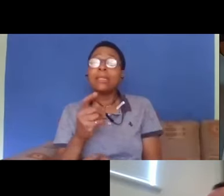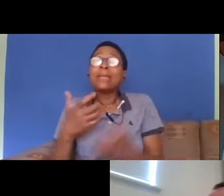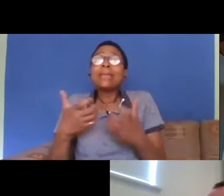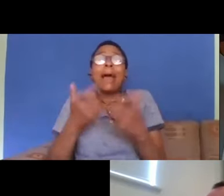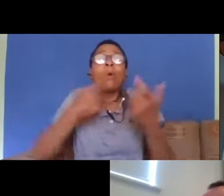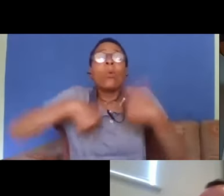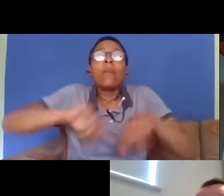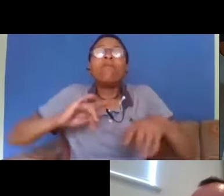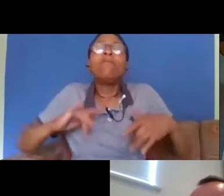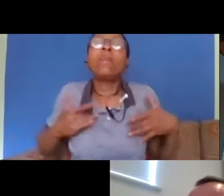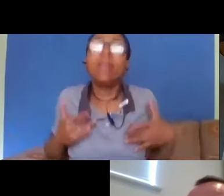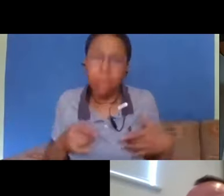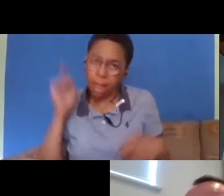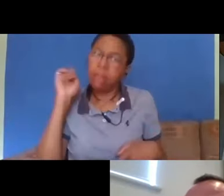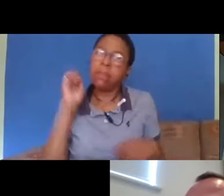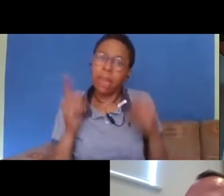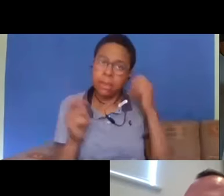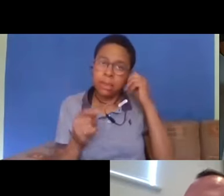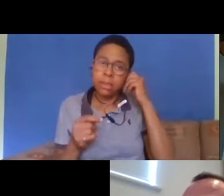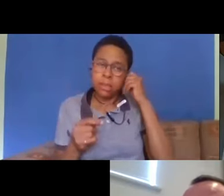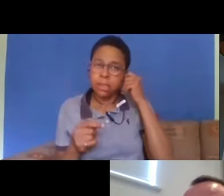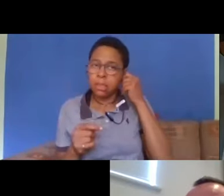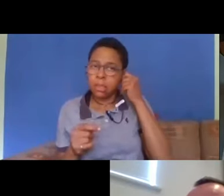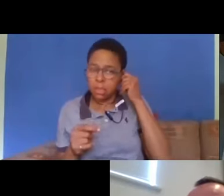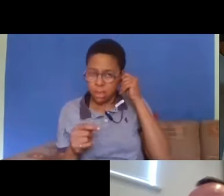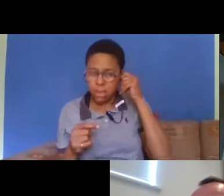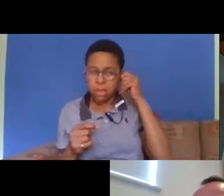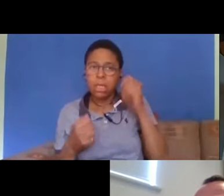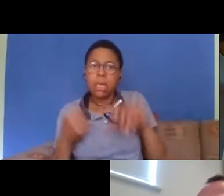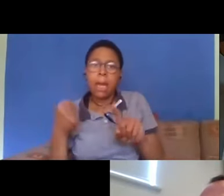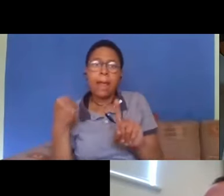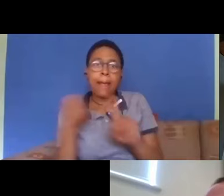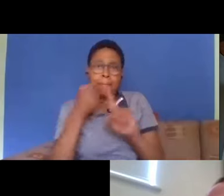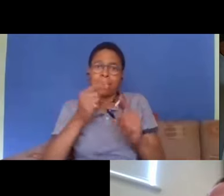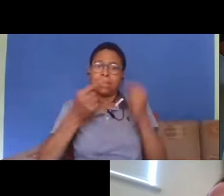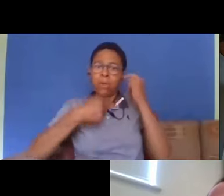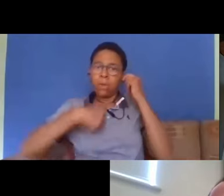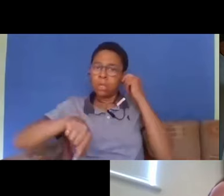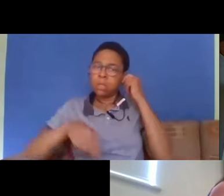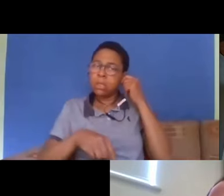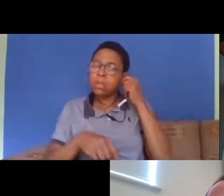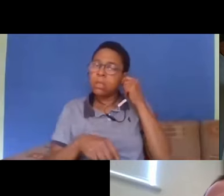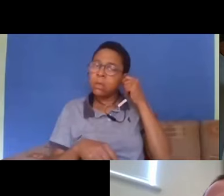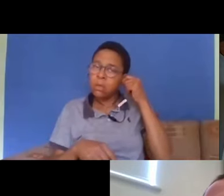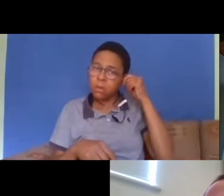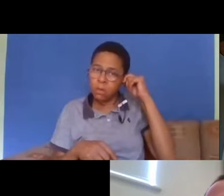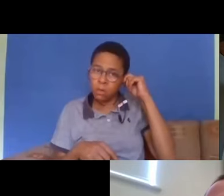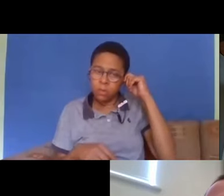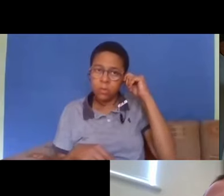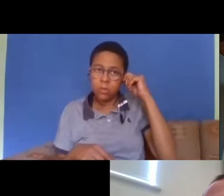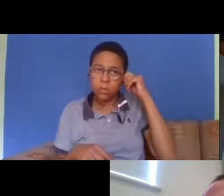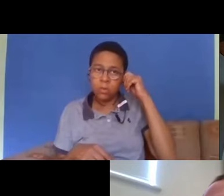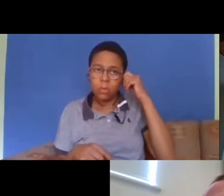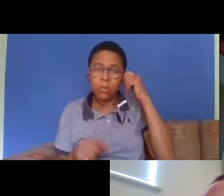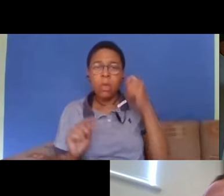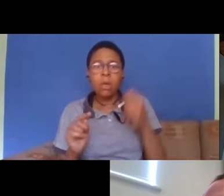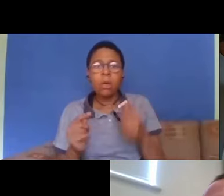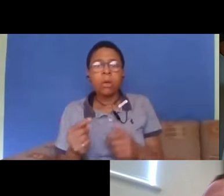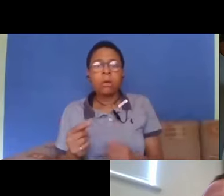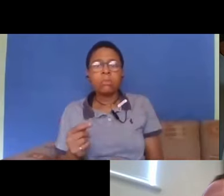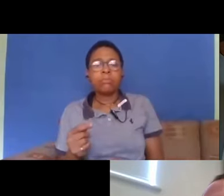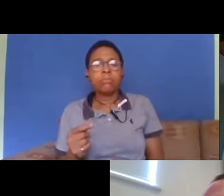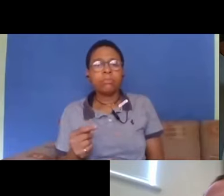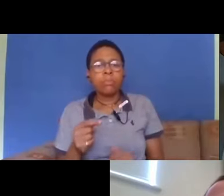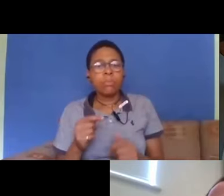So there's a question here about corner work or dance phrases that move across the space. Kim, would you like to talk about